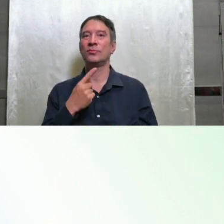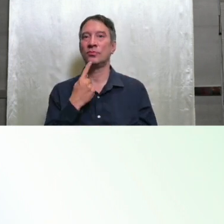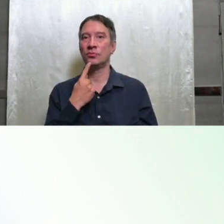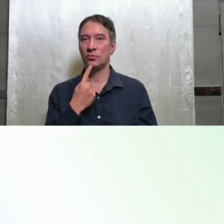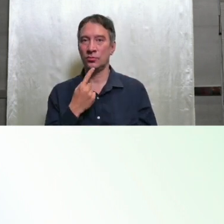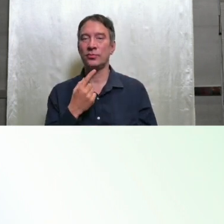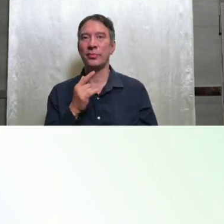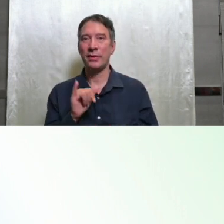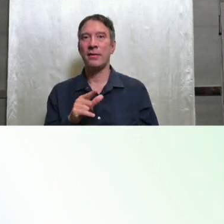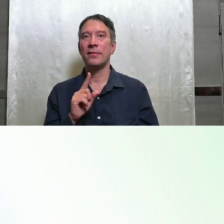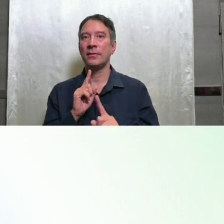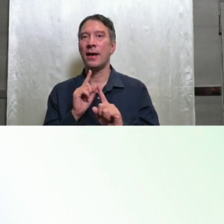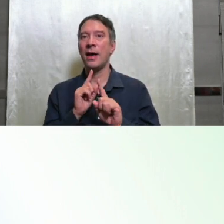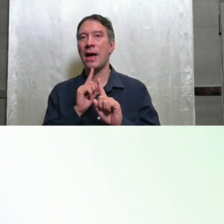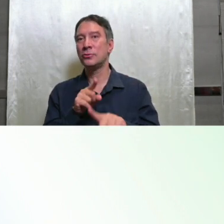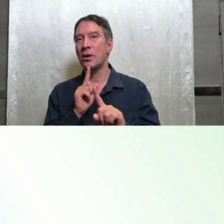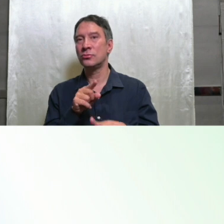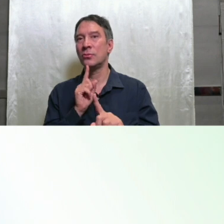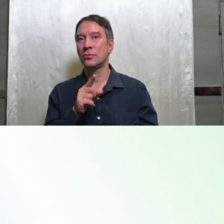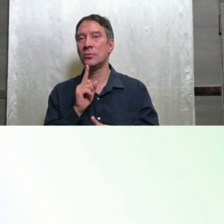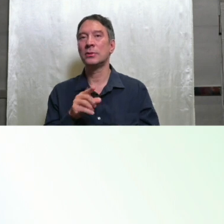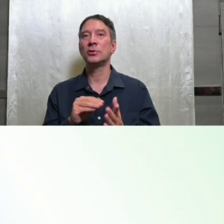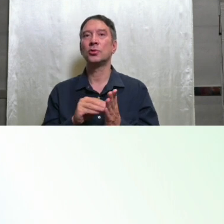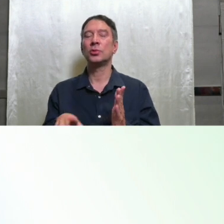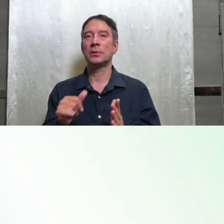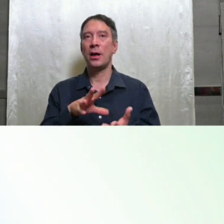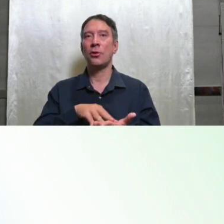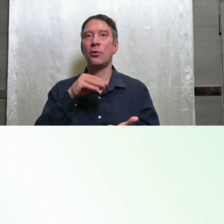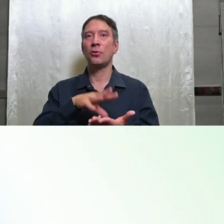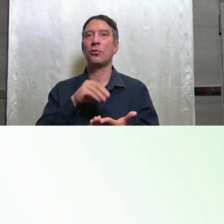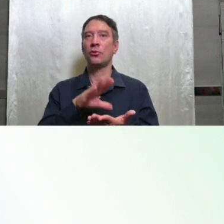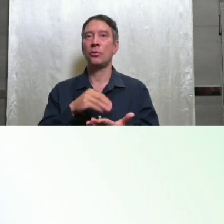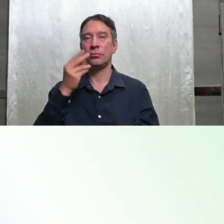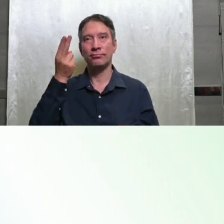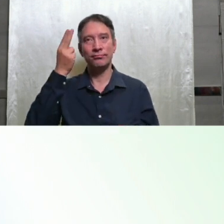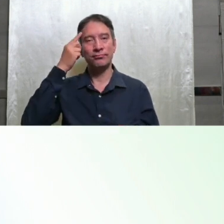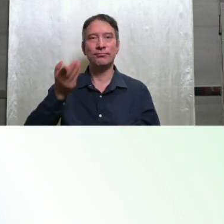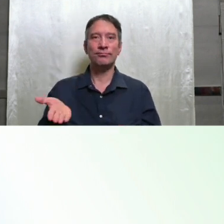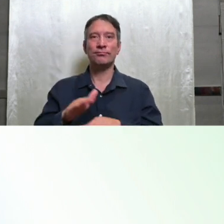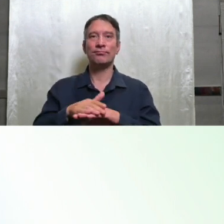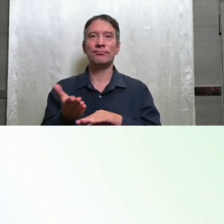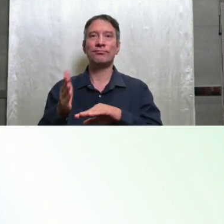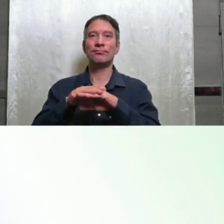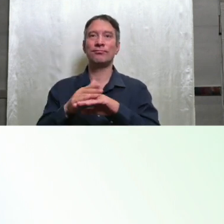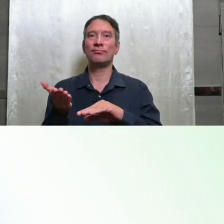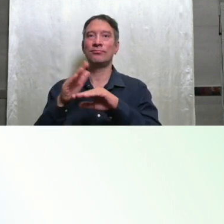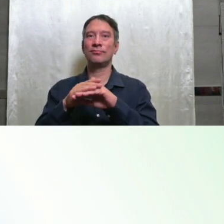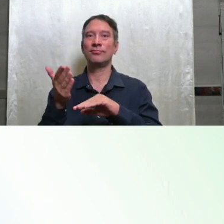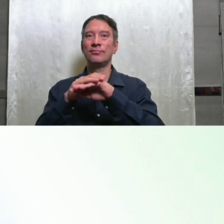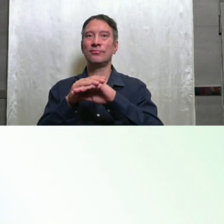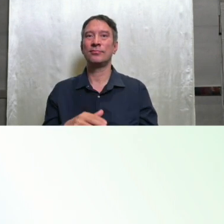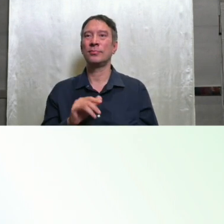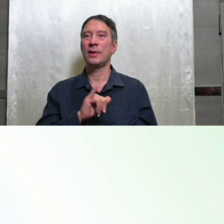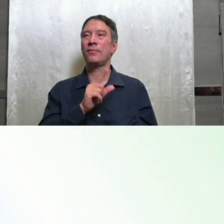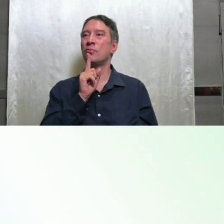Now, I know what you're thinking. Manually answering every question is not scalable. That's why, based on the context and our knowledge, Chico can